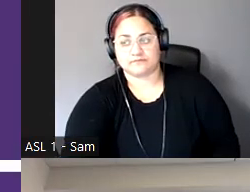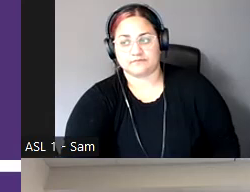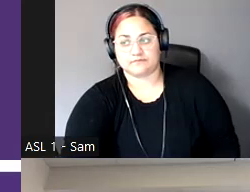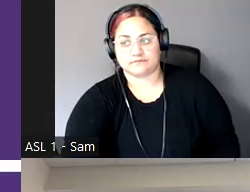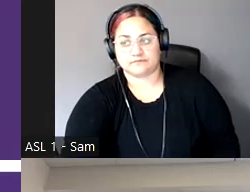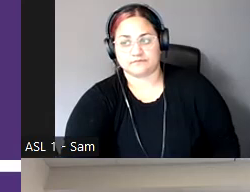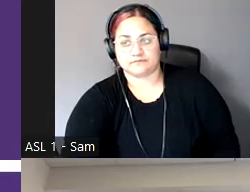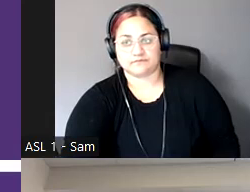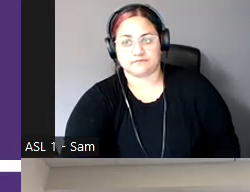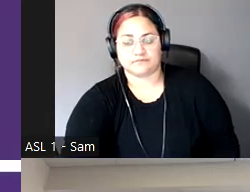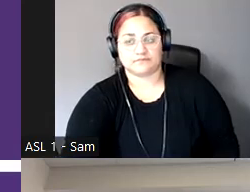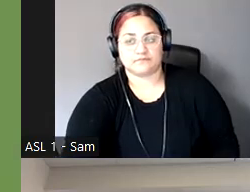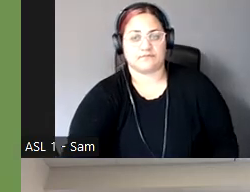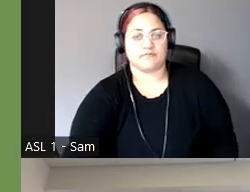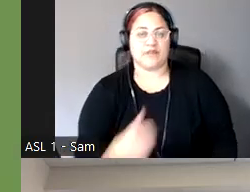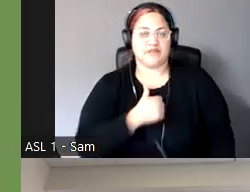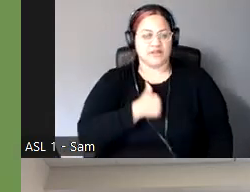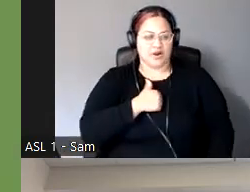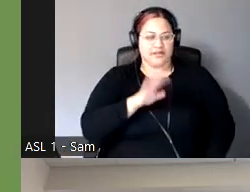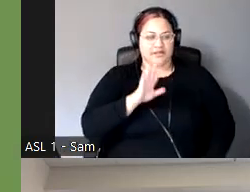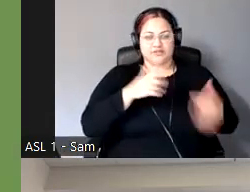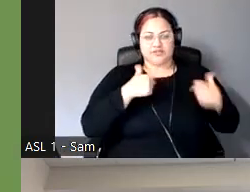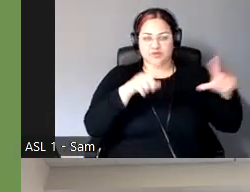Oh. I see there's another question. Sorry. Oh, okay.